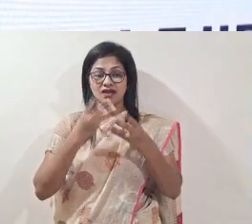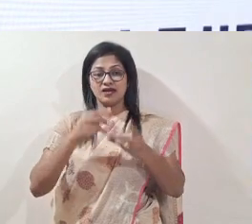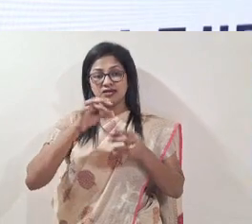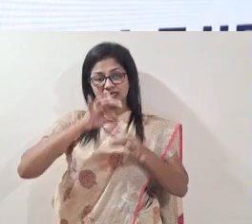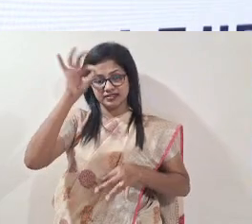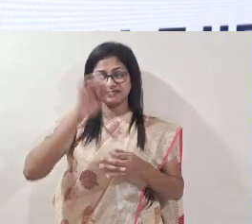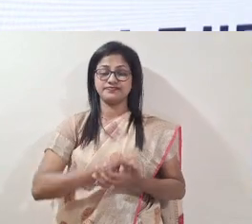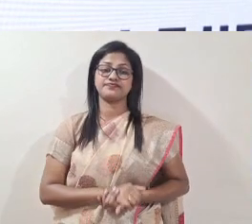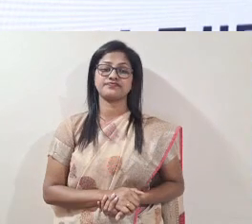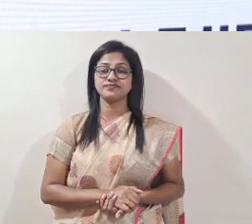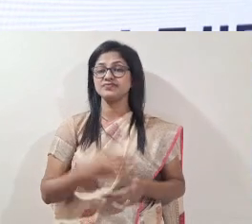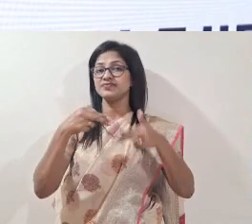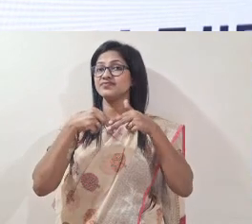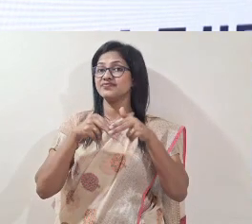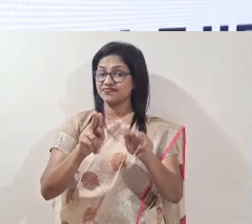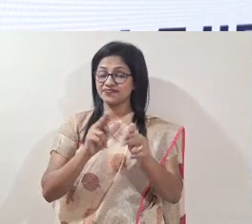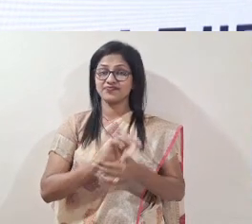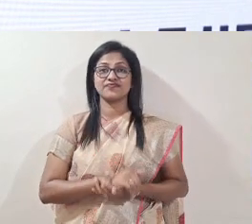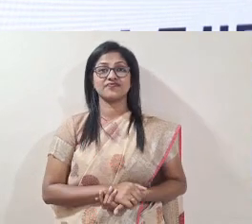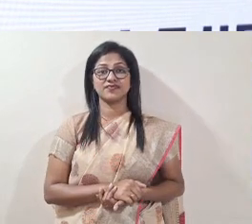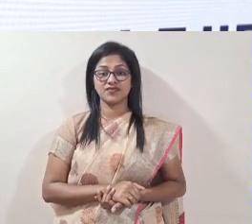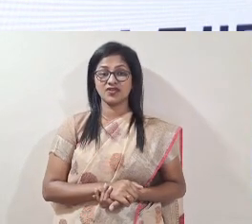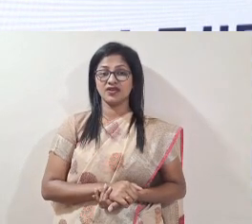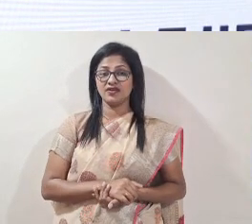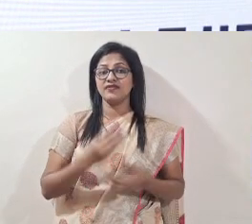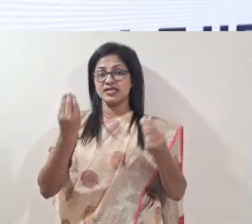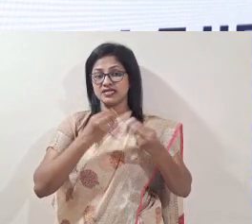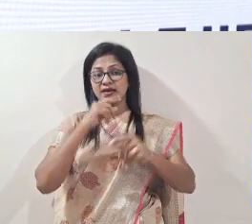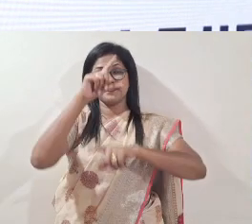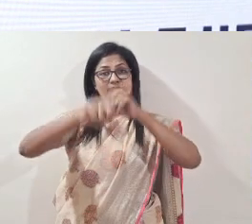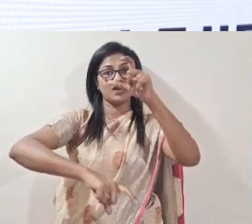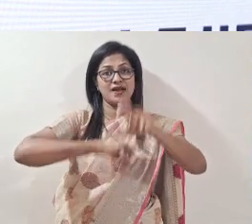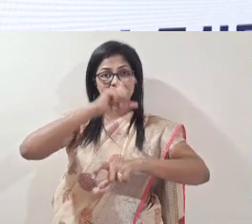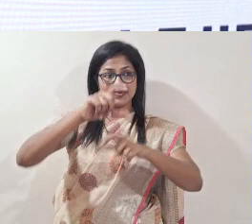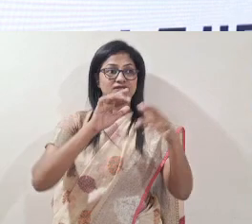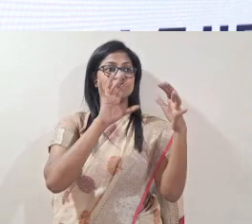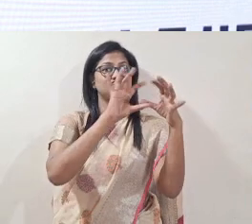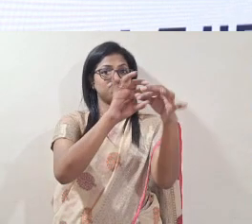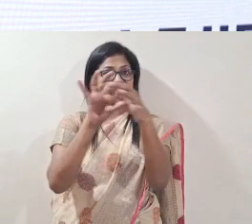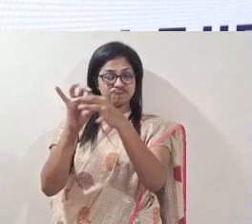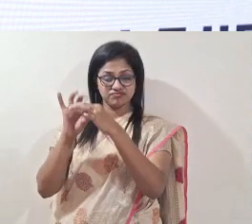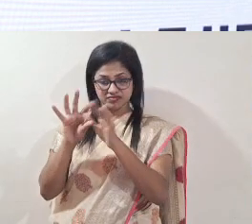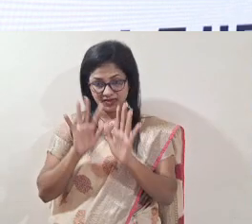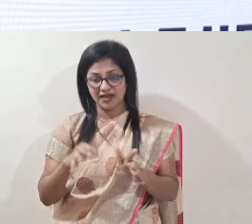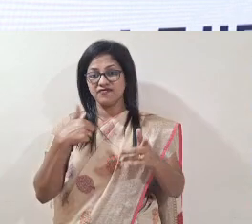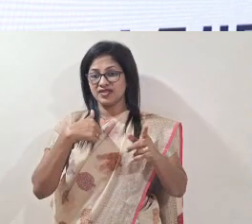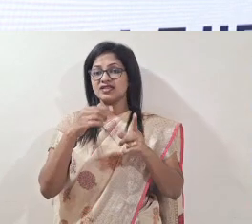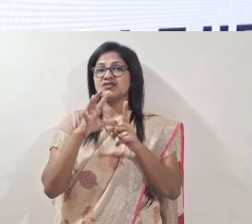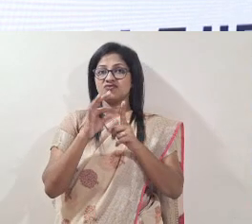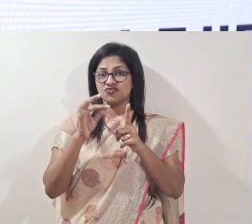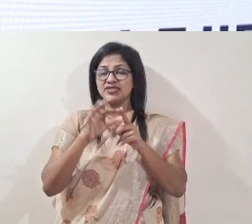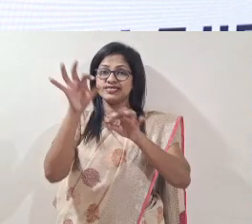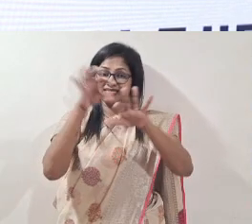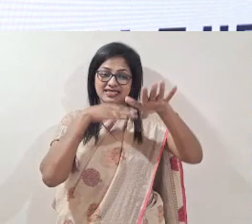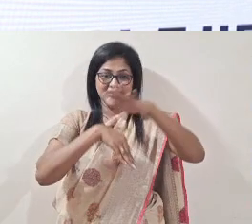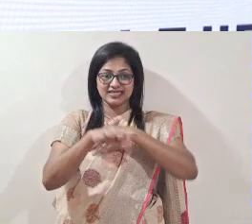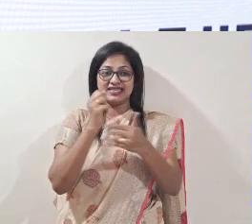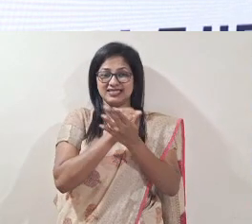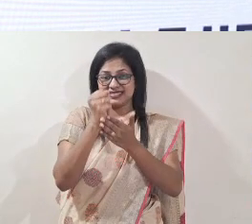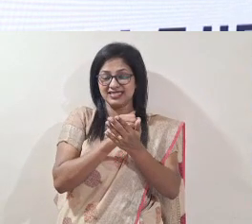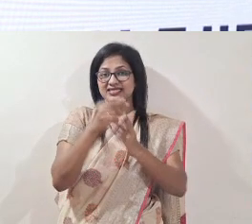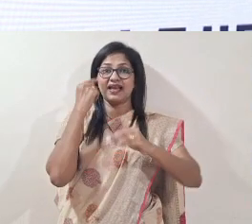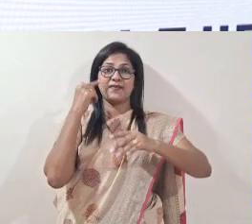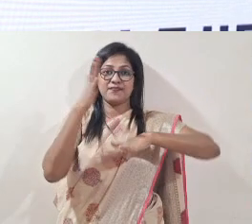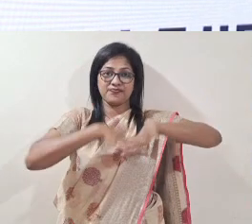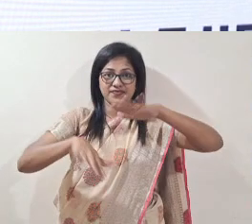the height of the bollard. So finally, we are in touch with certain agencies. We are trying to implement this solution in cities, and